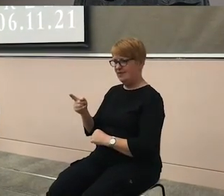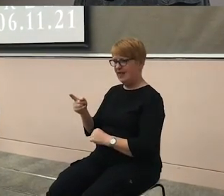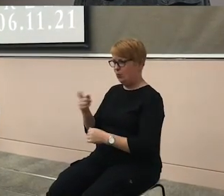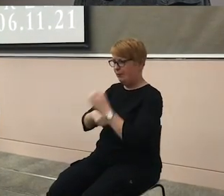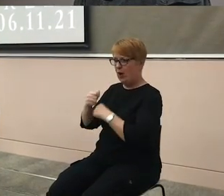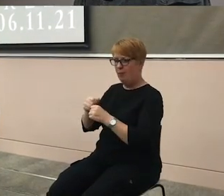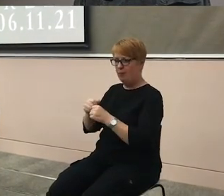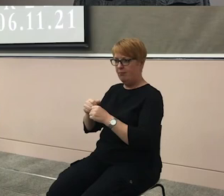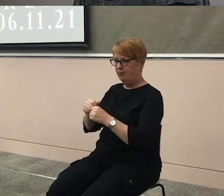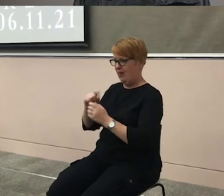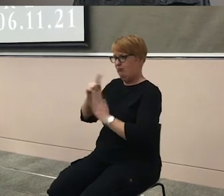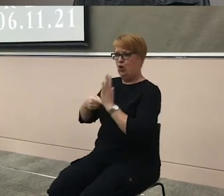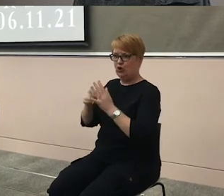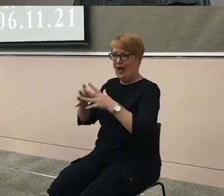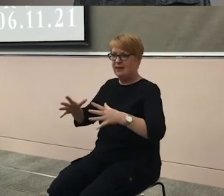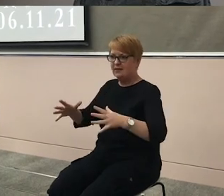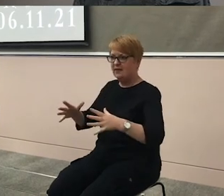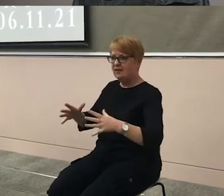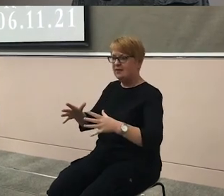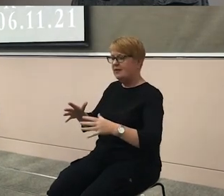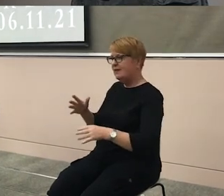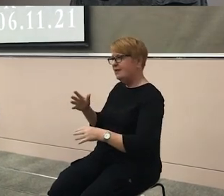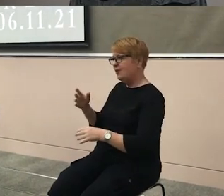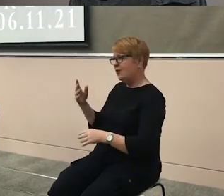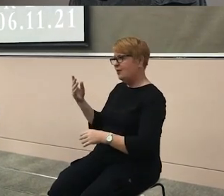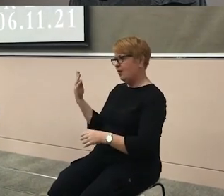And we kind of had similar stories, but very different.